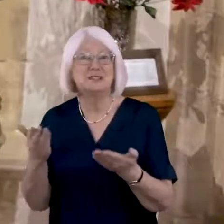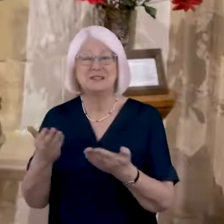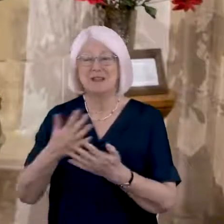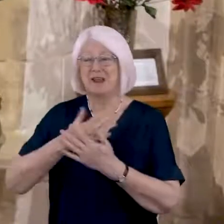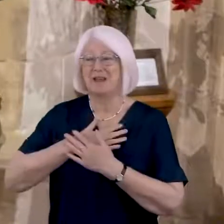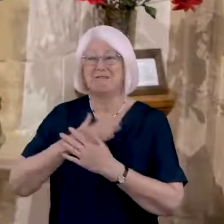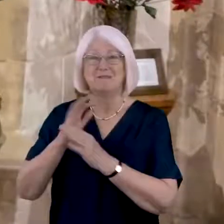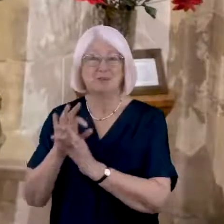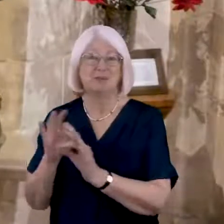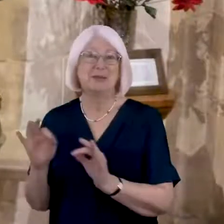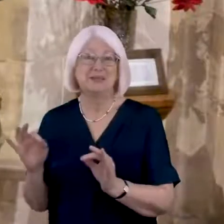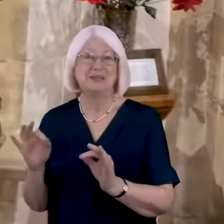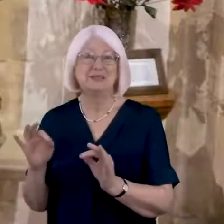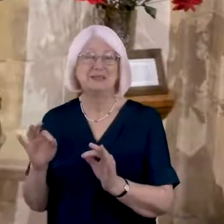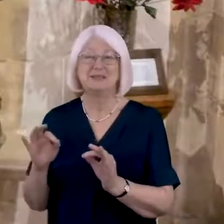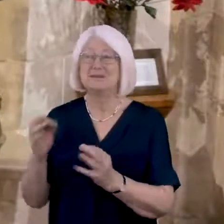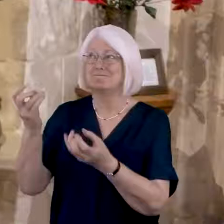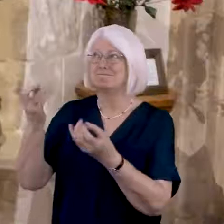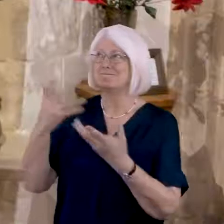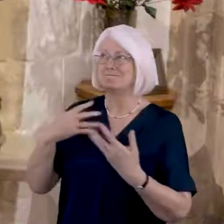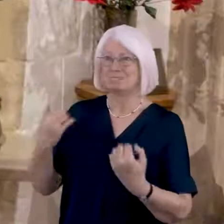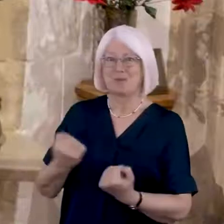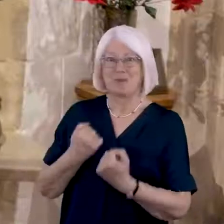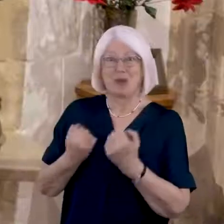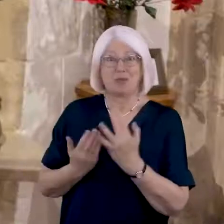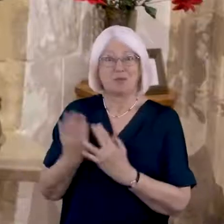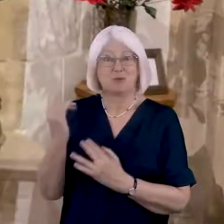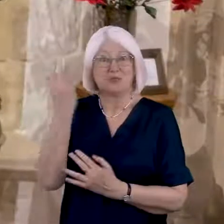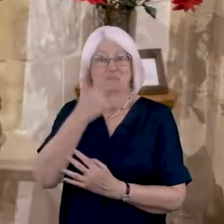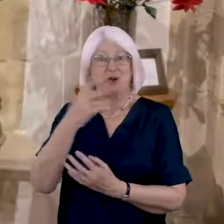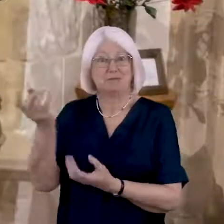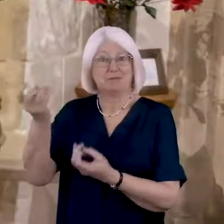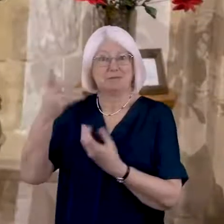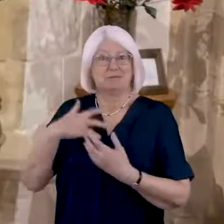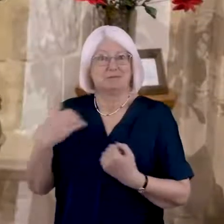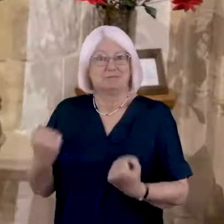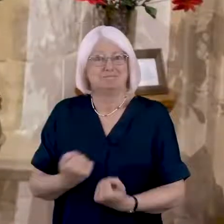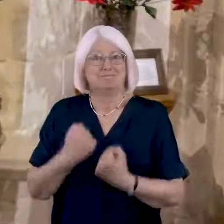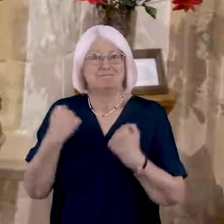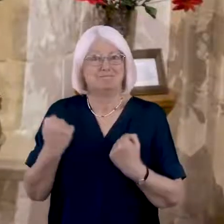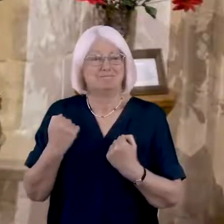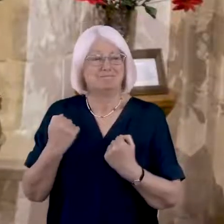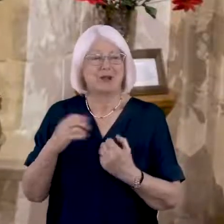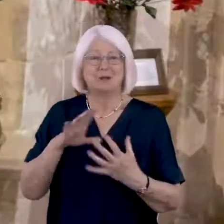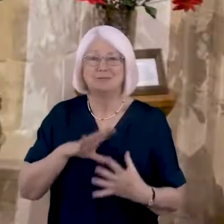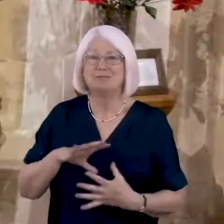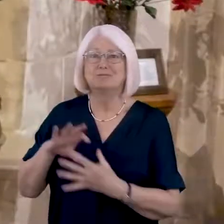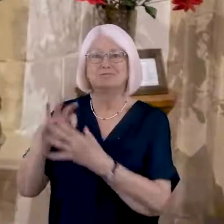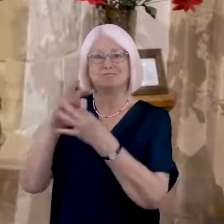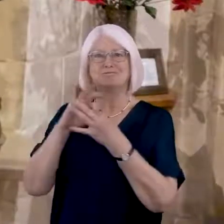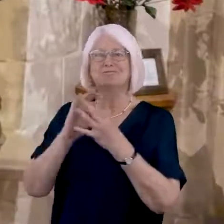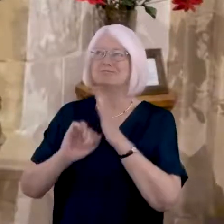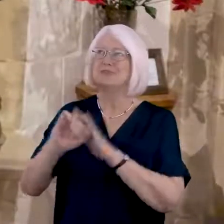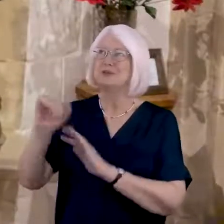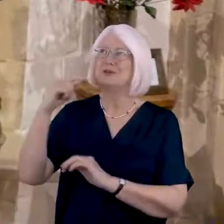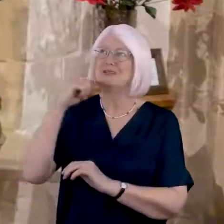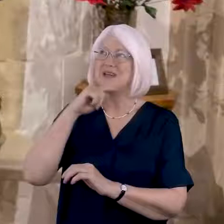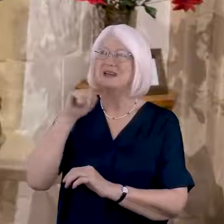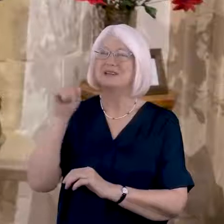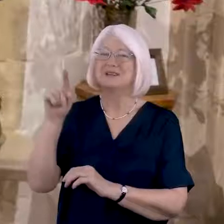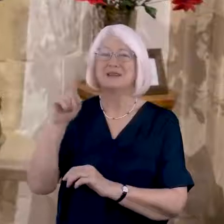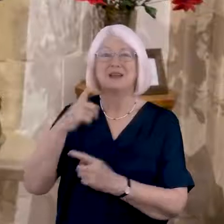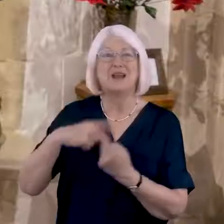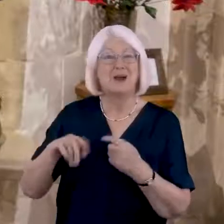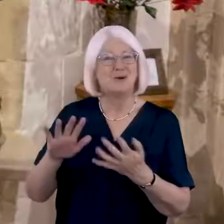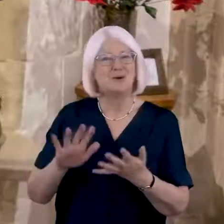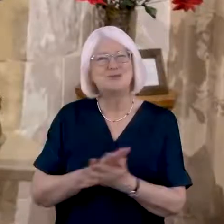love, and peace. Empower us by your Spirit and unite us in your Son, that all